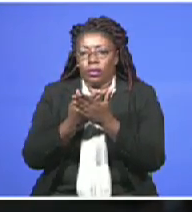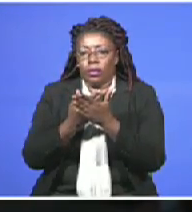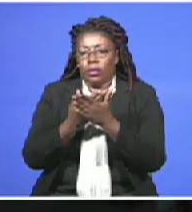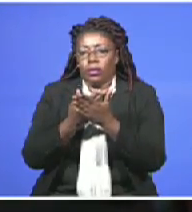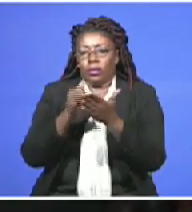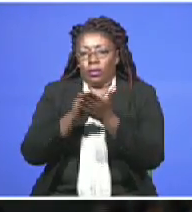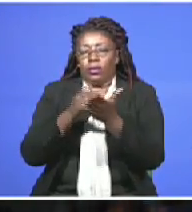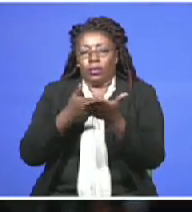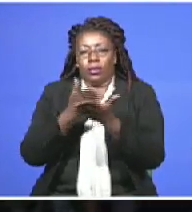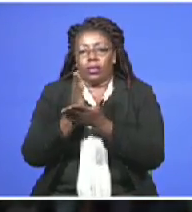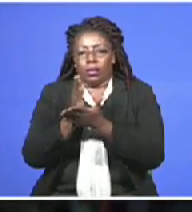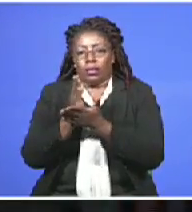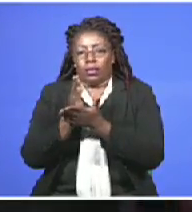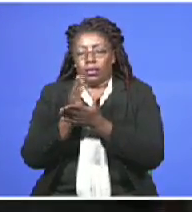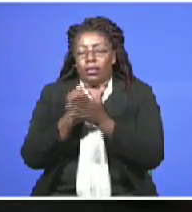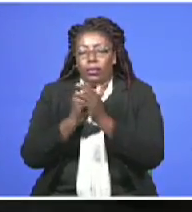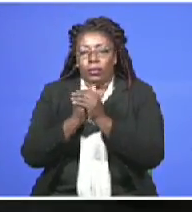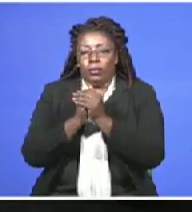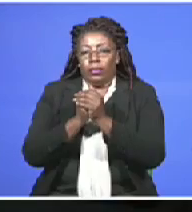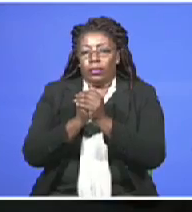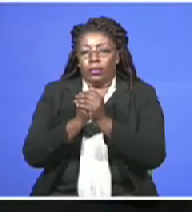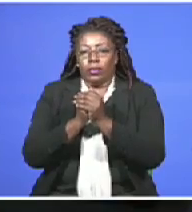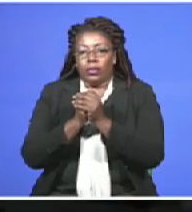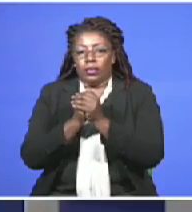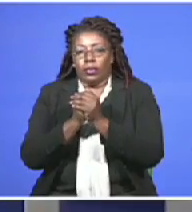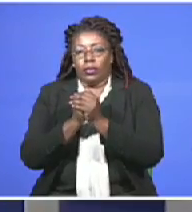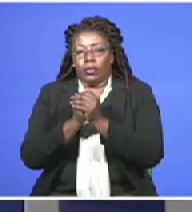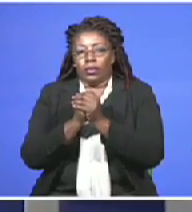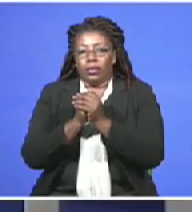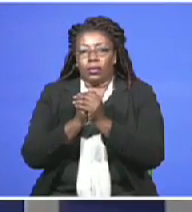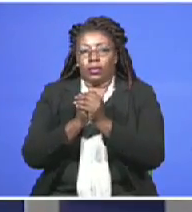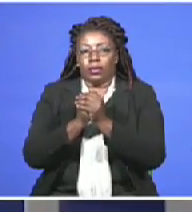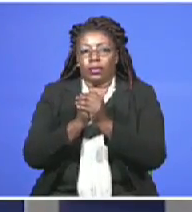all right. Reporting for Zns Total Sports, I'm Julian Gibson.